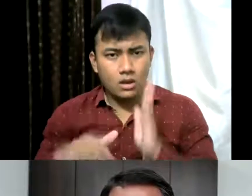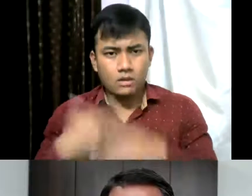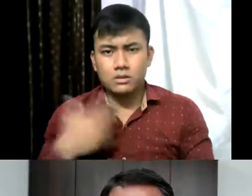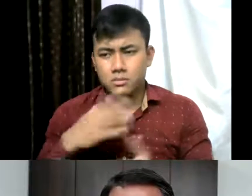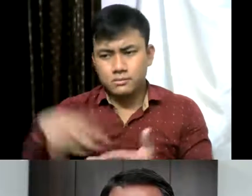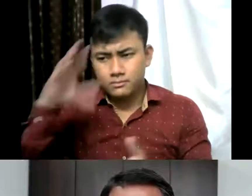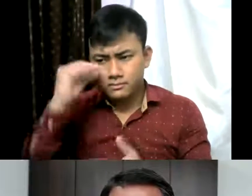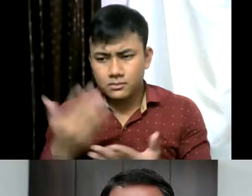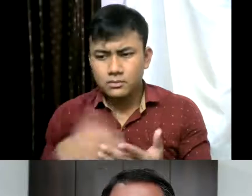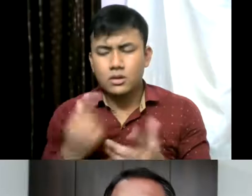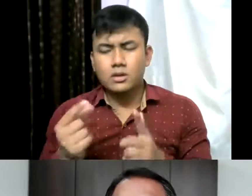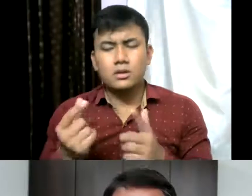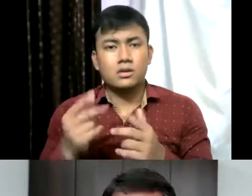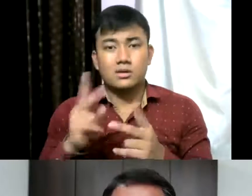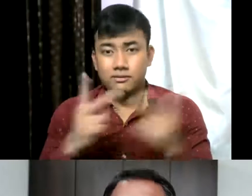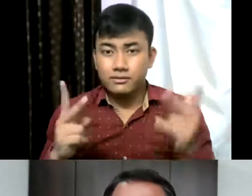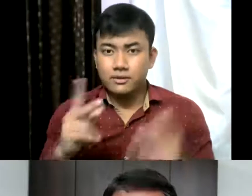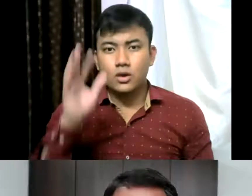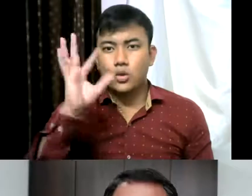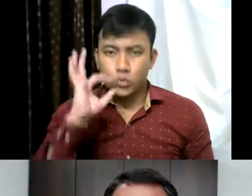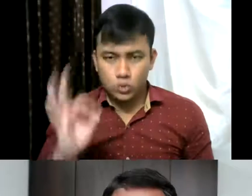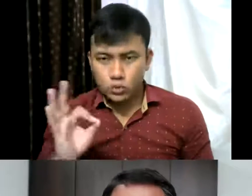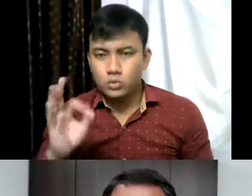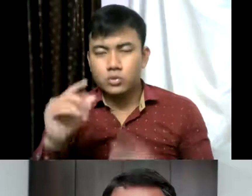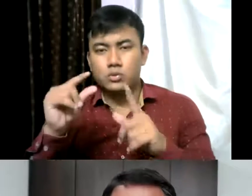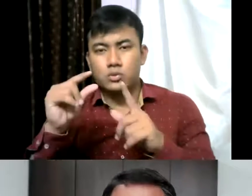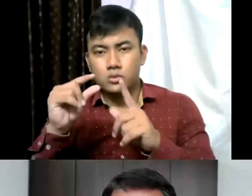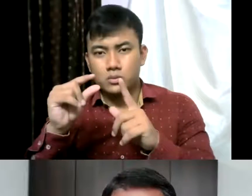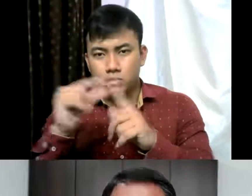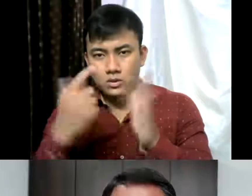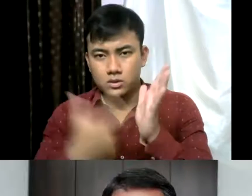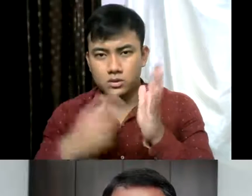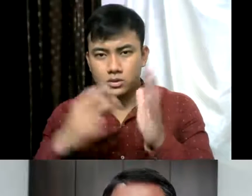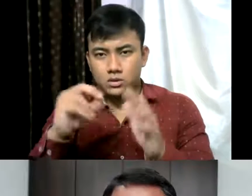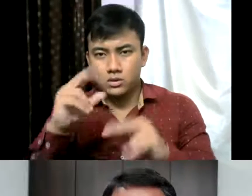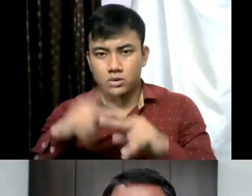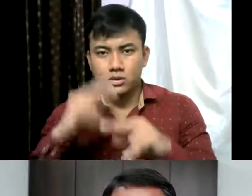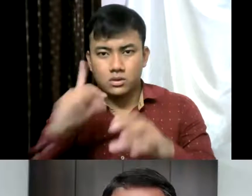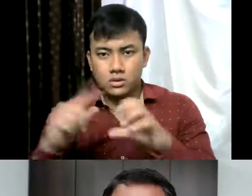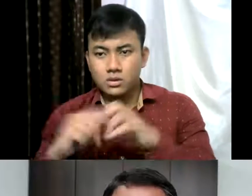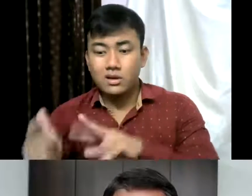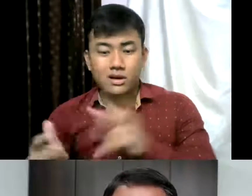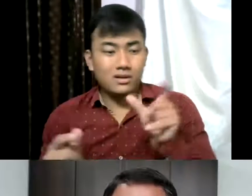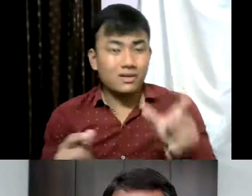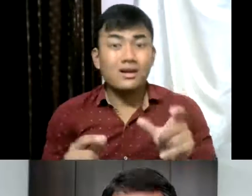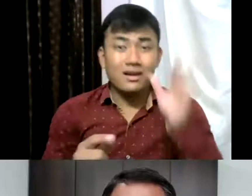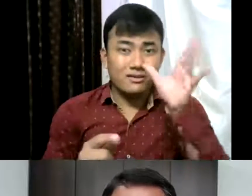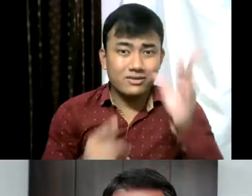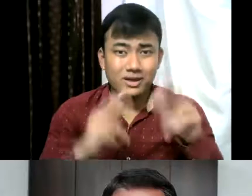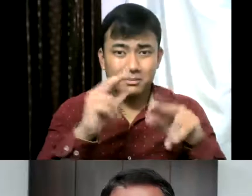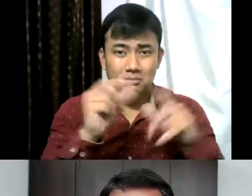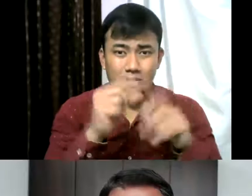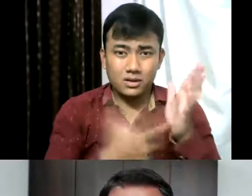distinguish it as alternative profiles versus fake profiles, where in one it is for yourself, whereas in the other it is with the intention of creating harm to someone